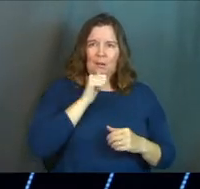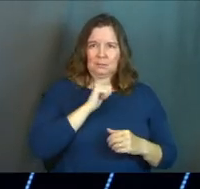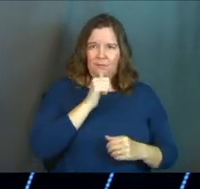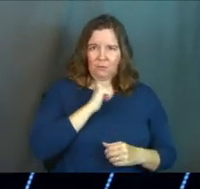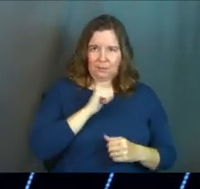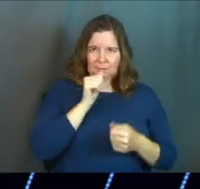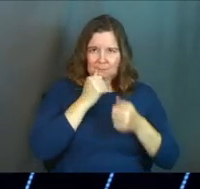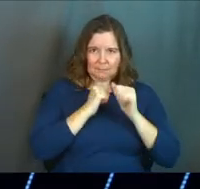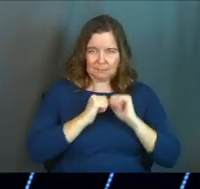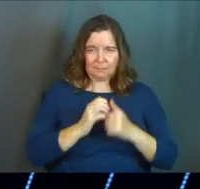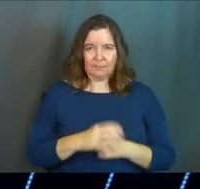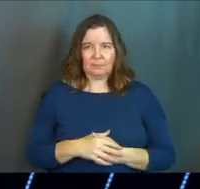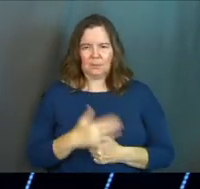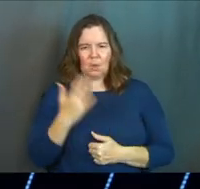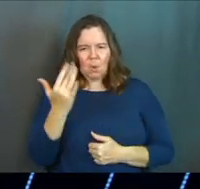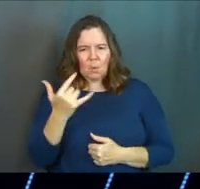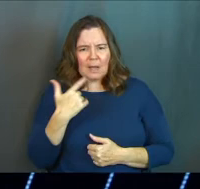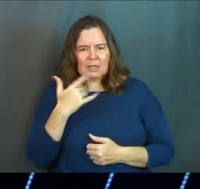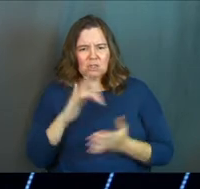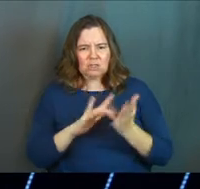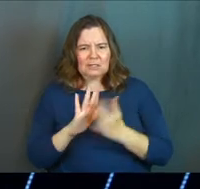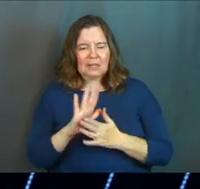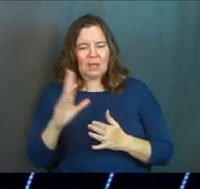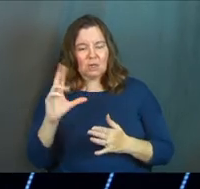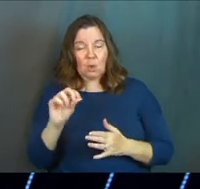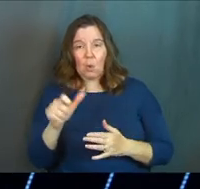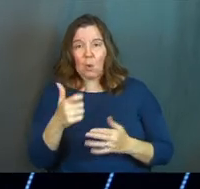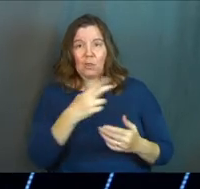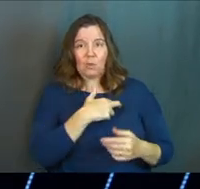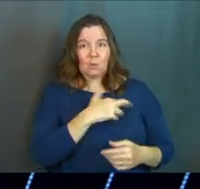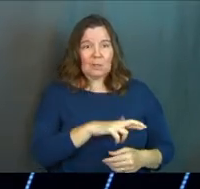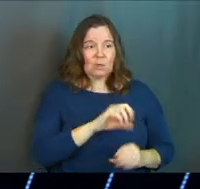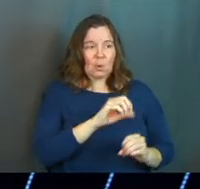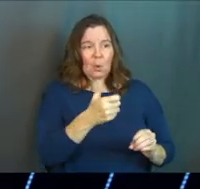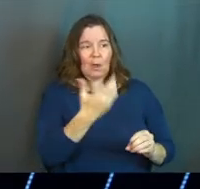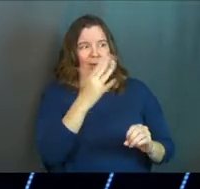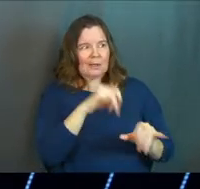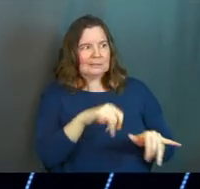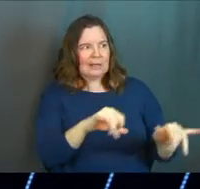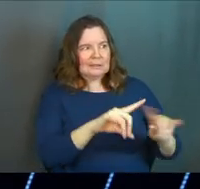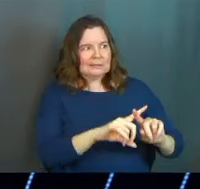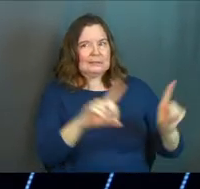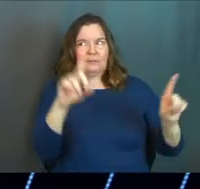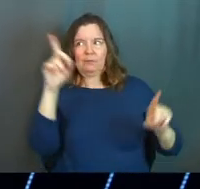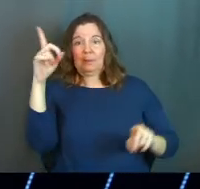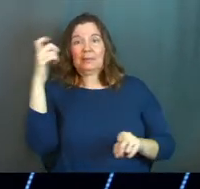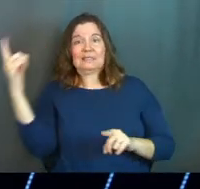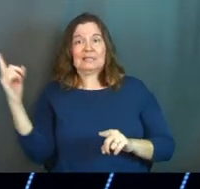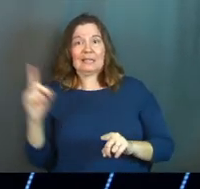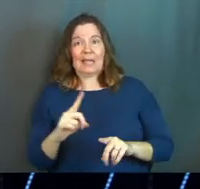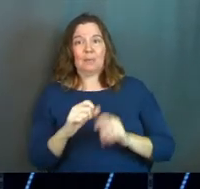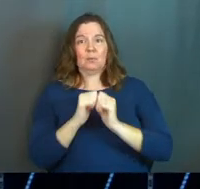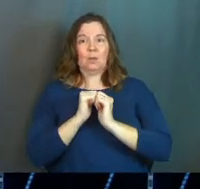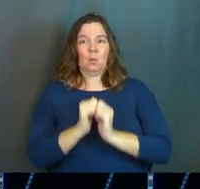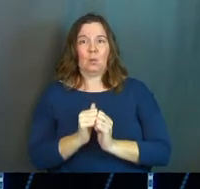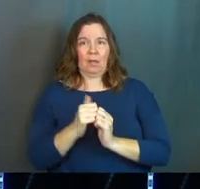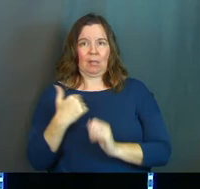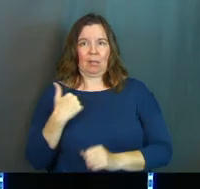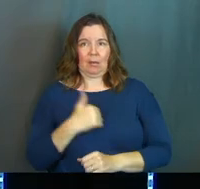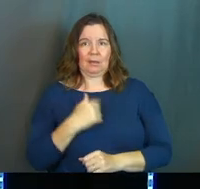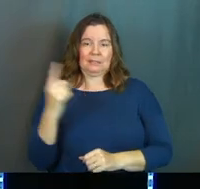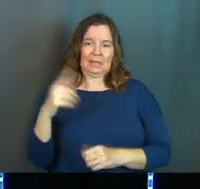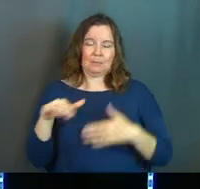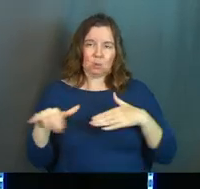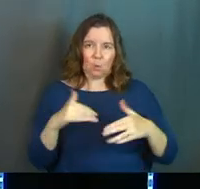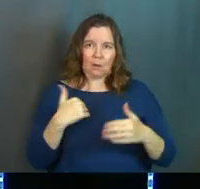suffering. Why is Jesus like no other religion and no other God? Because he came to be with us. He